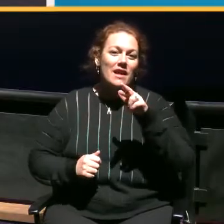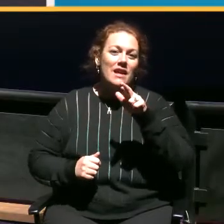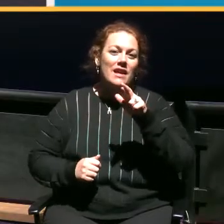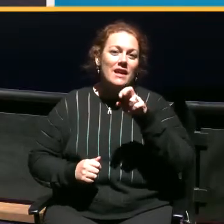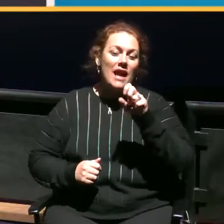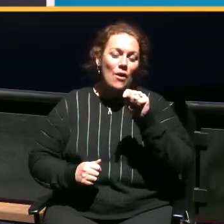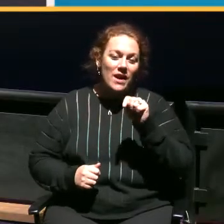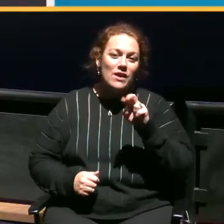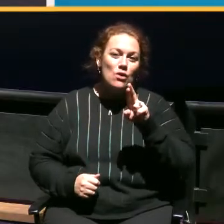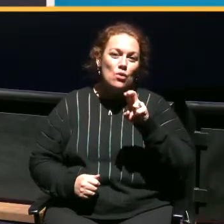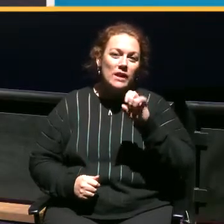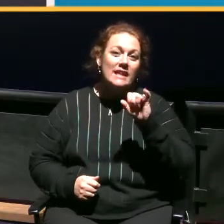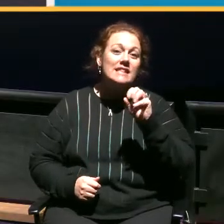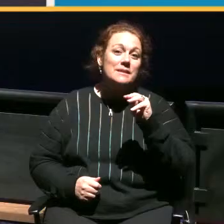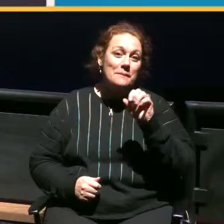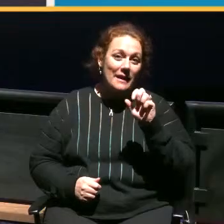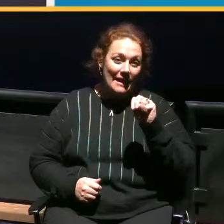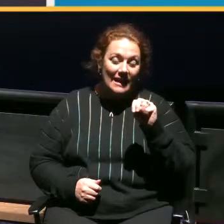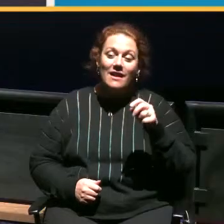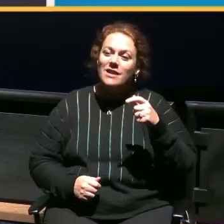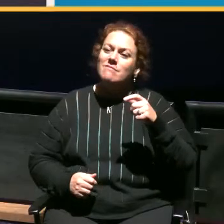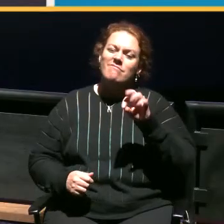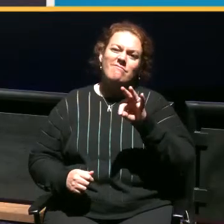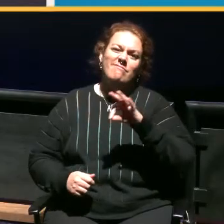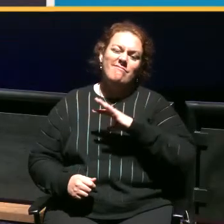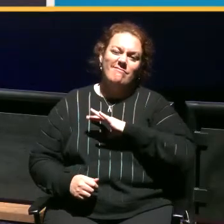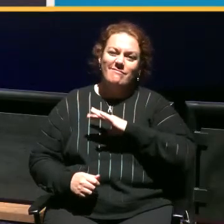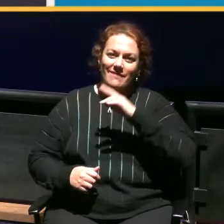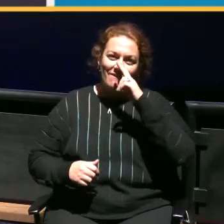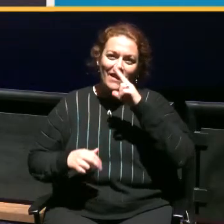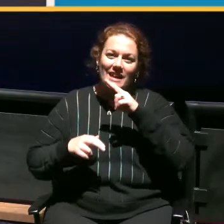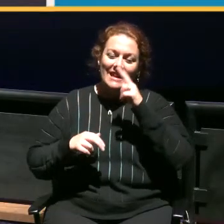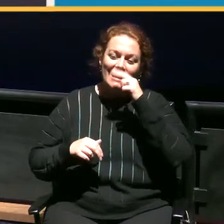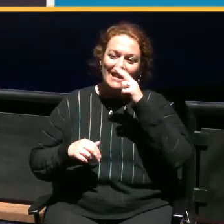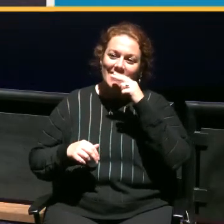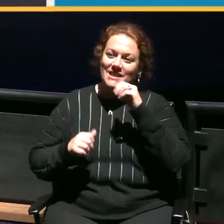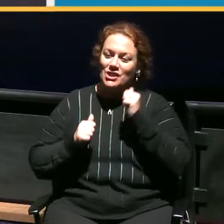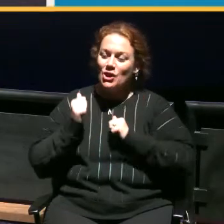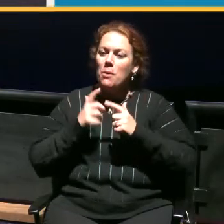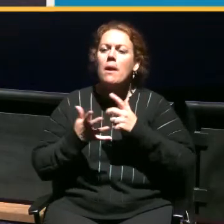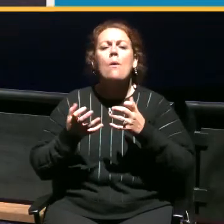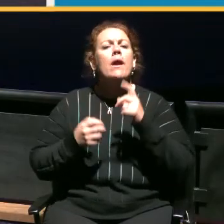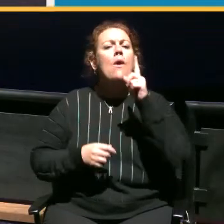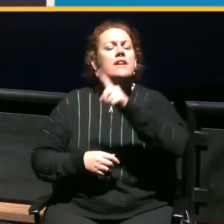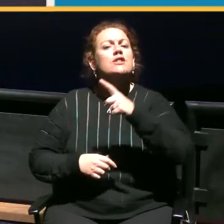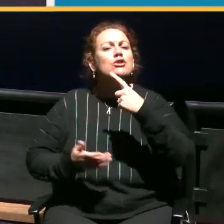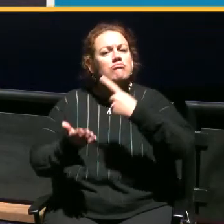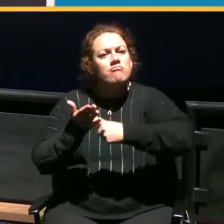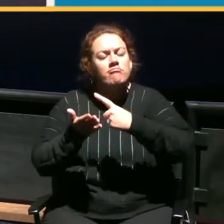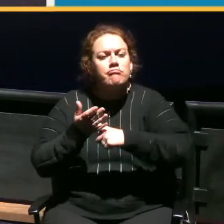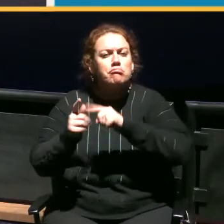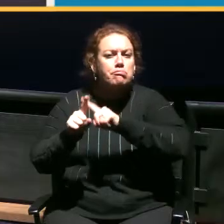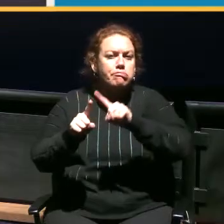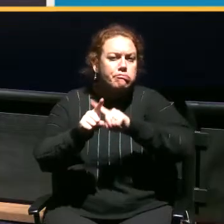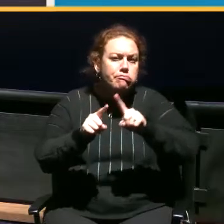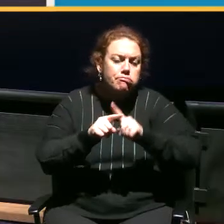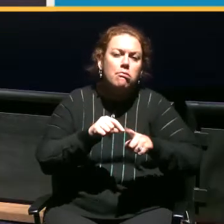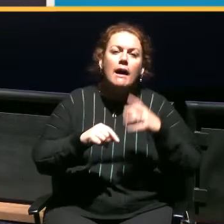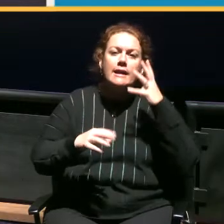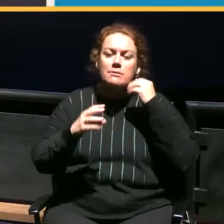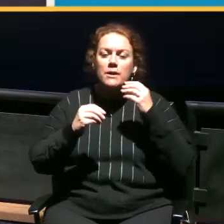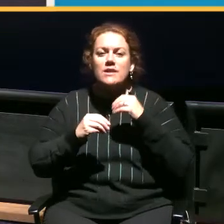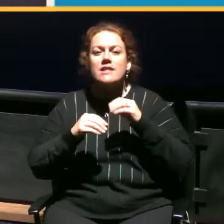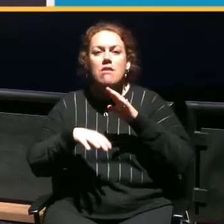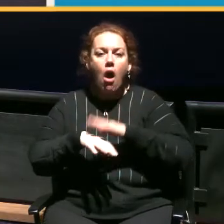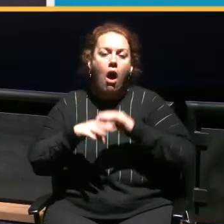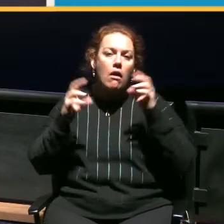highly recommend. But one of the things I wanted to ask you about is, you talk all about these experiences on the ground,